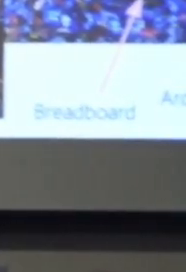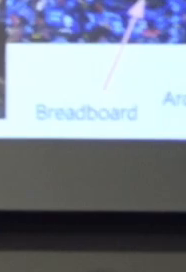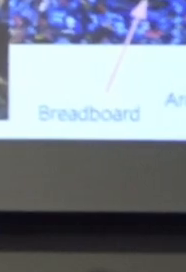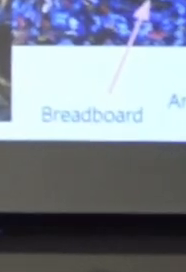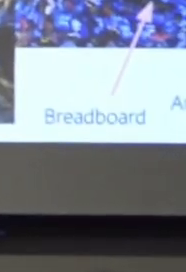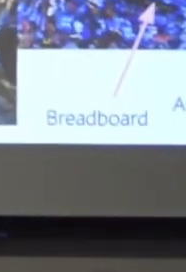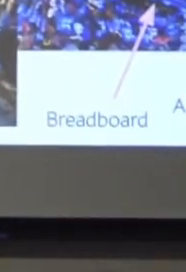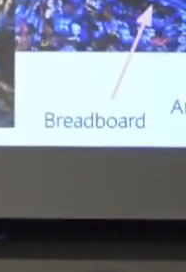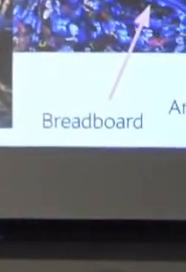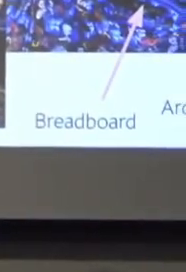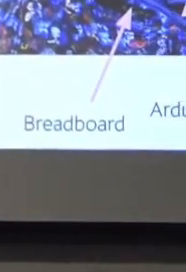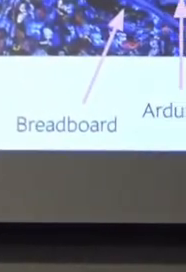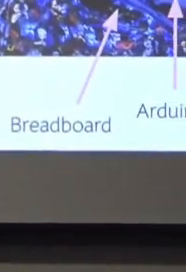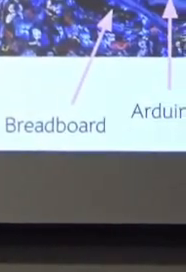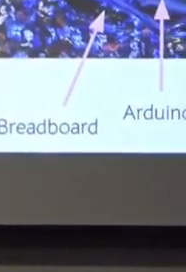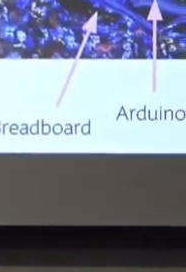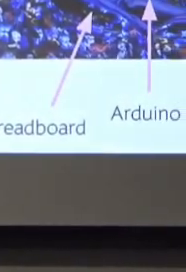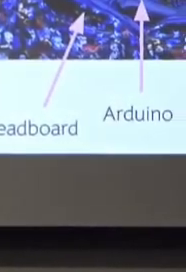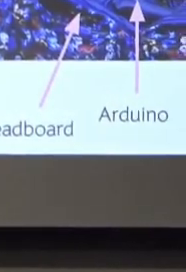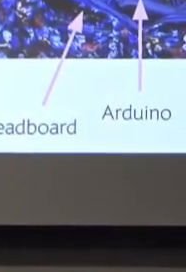dress.